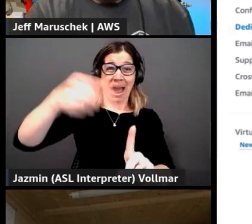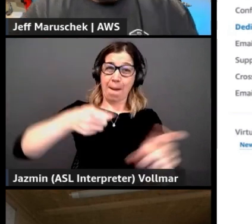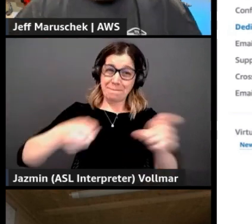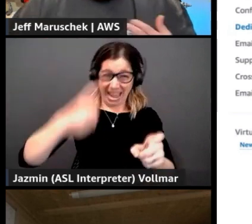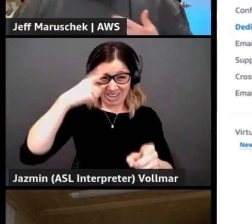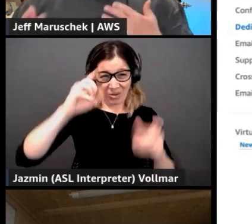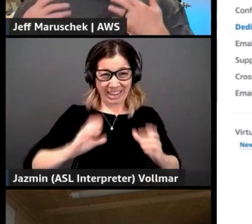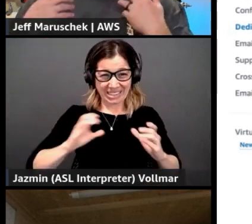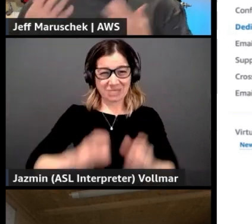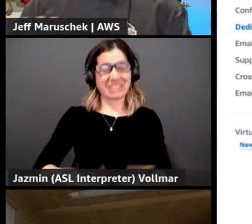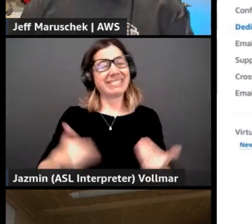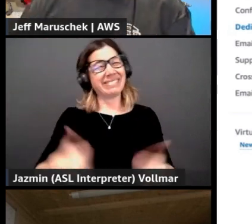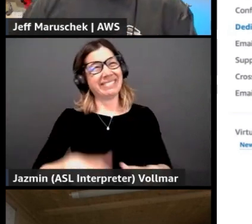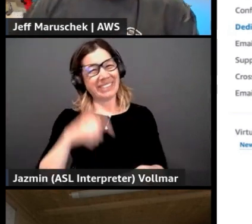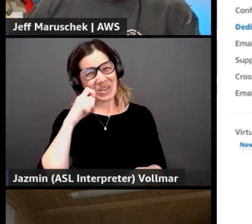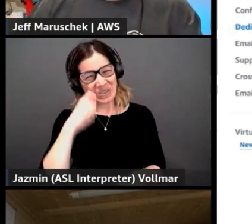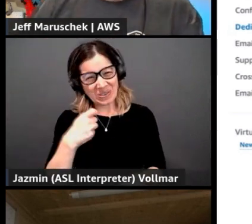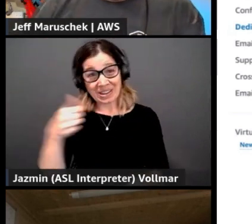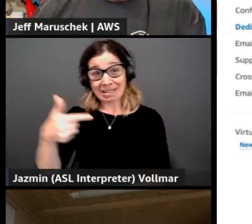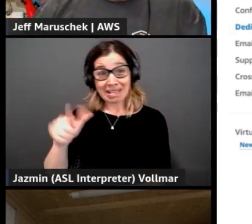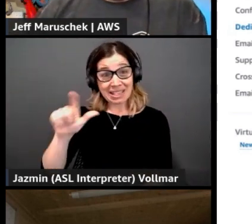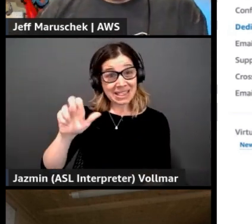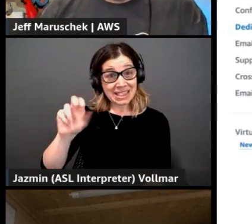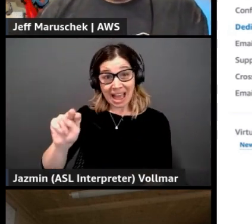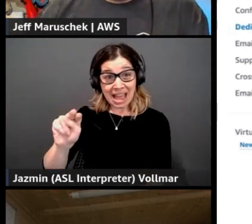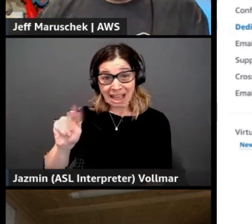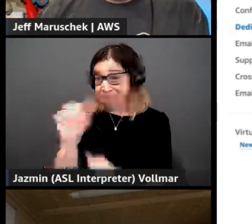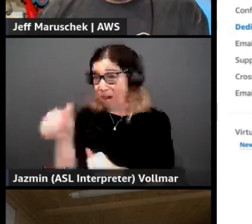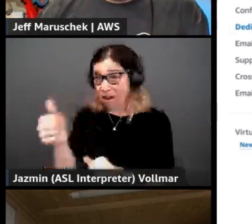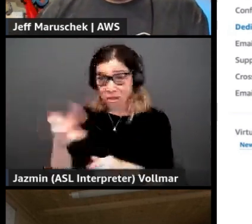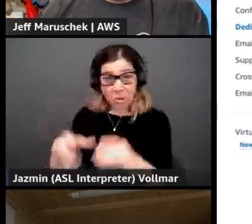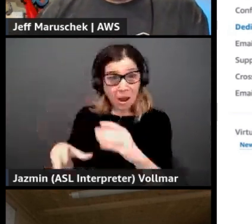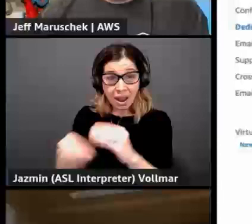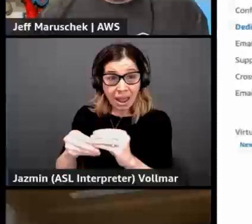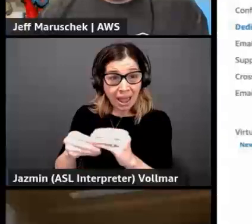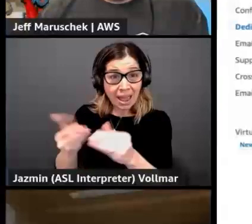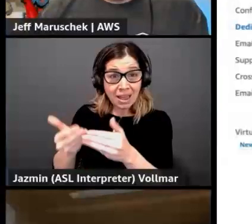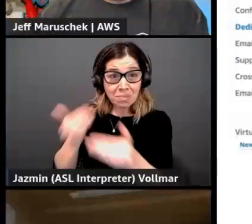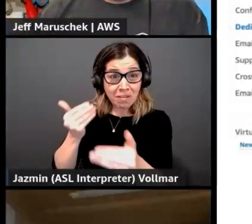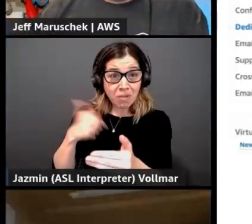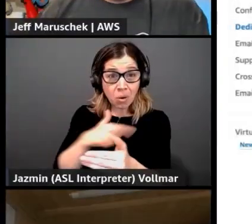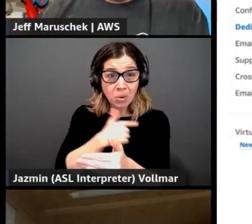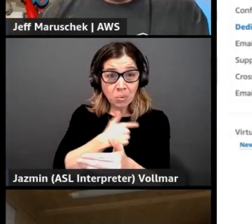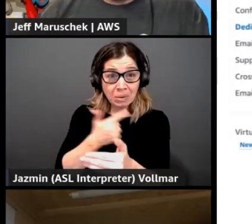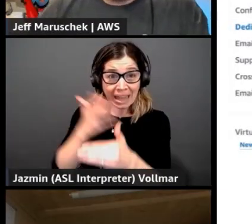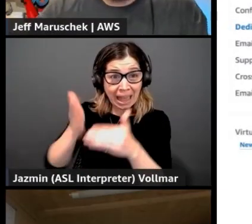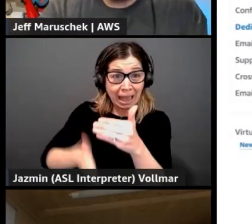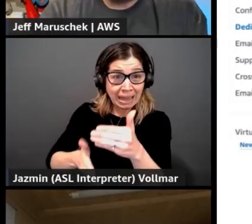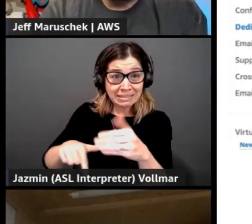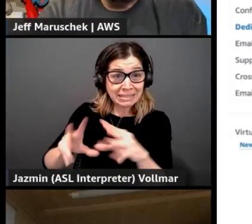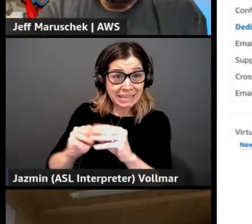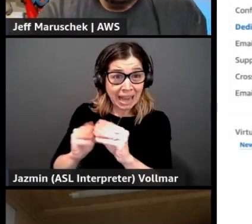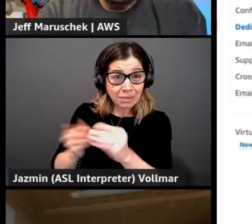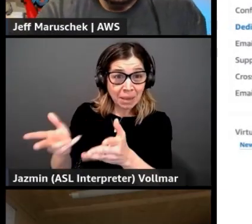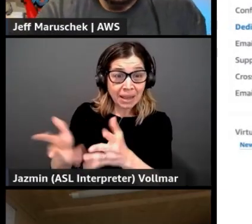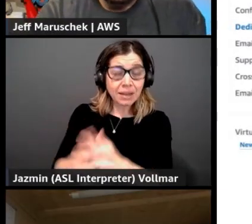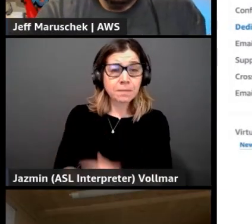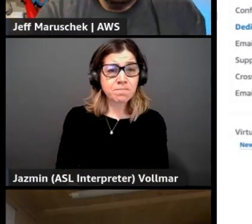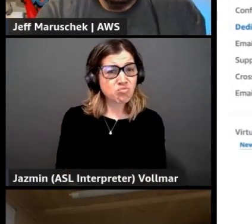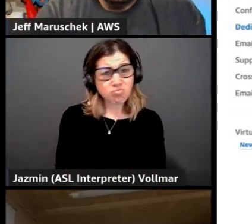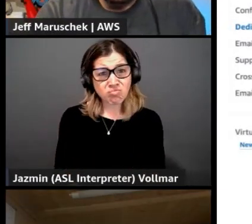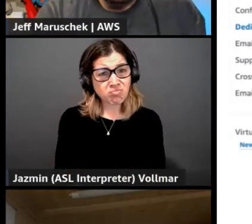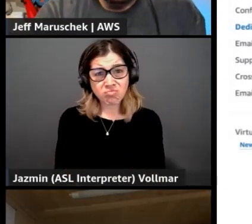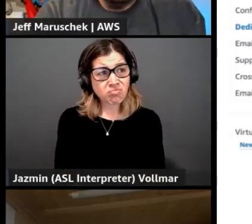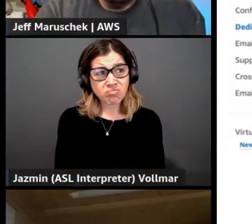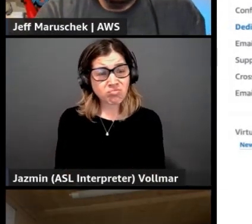Well, cool. Glenn, anything else you want to add in before we end this segment? No, I was